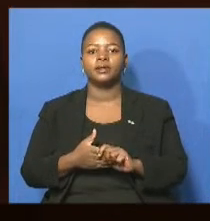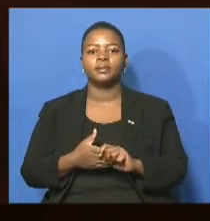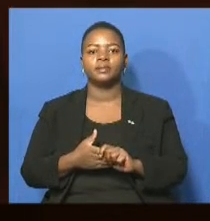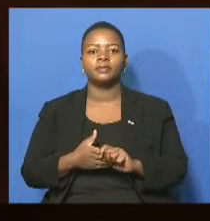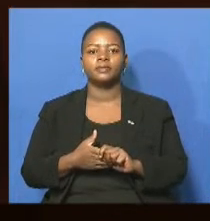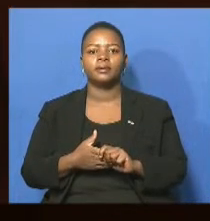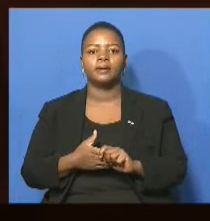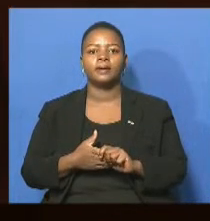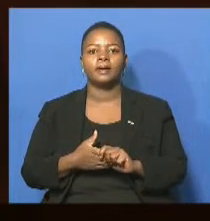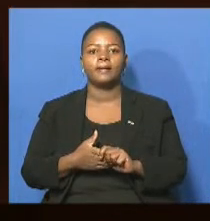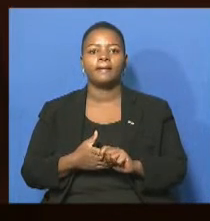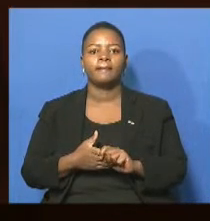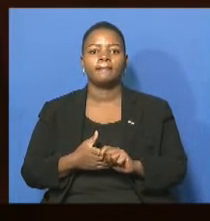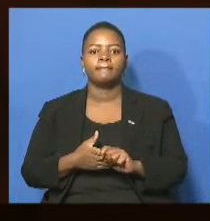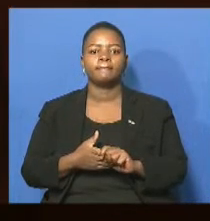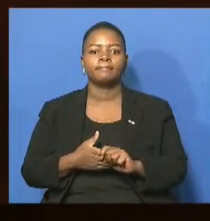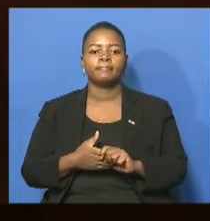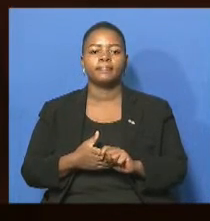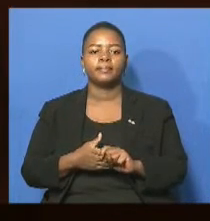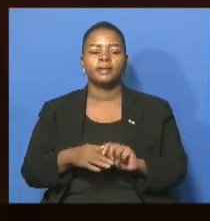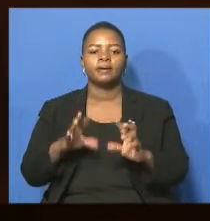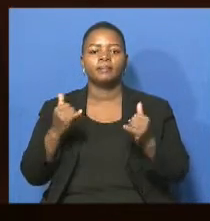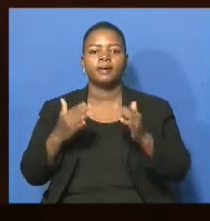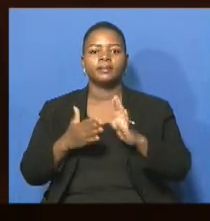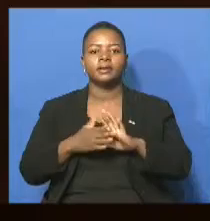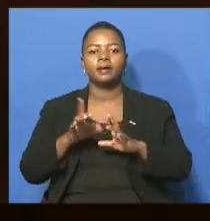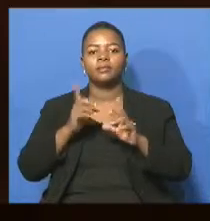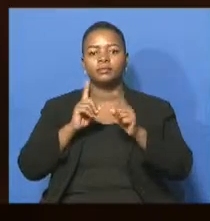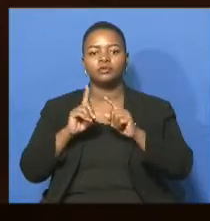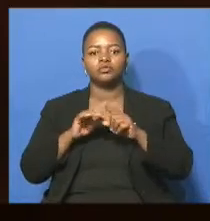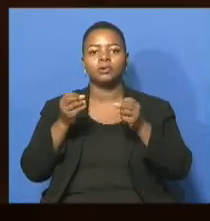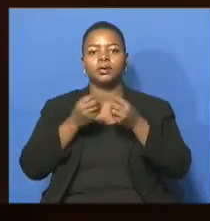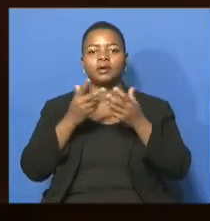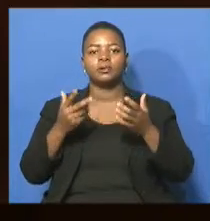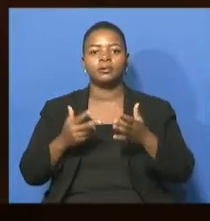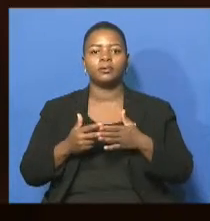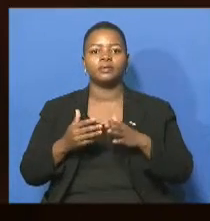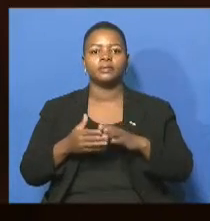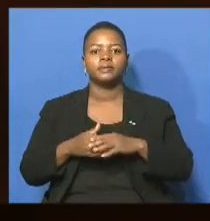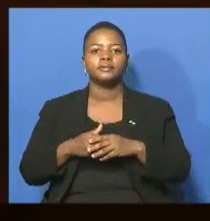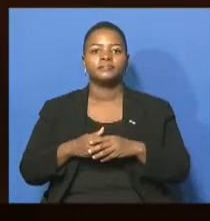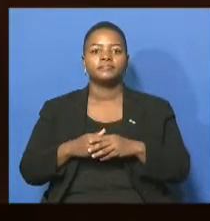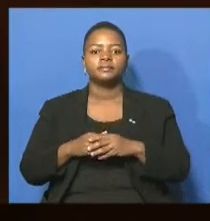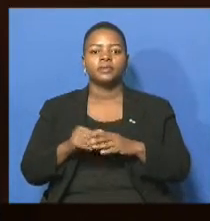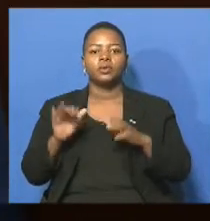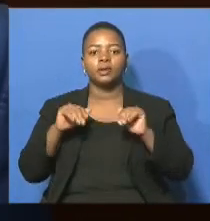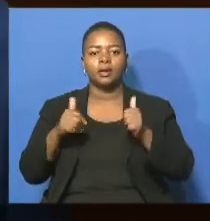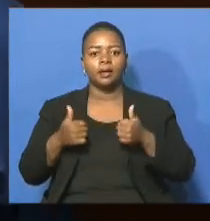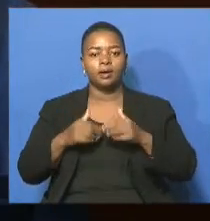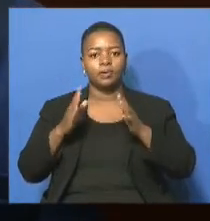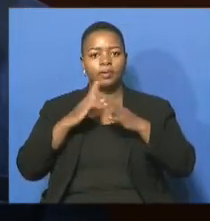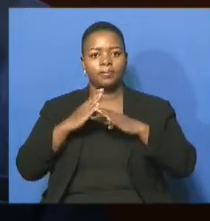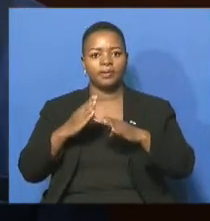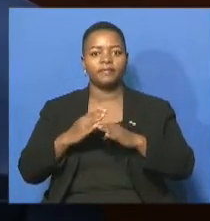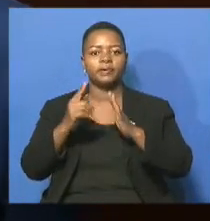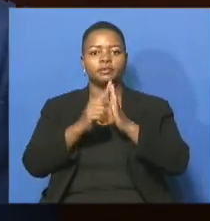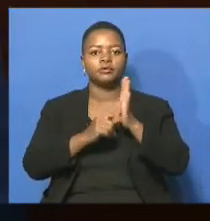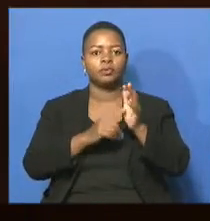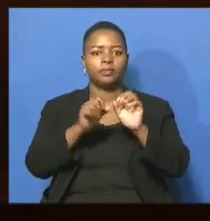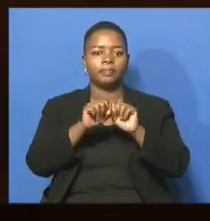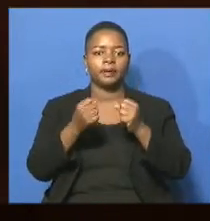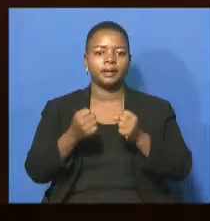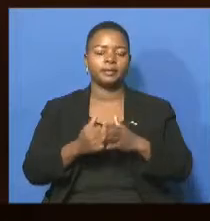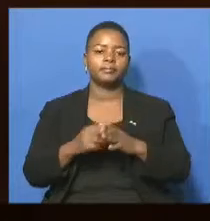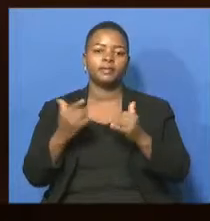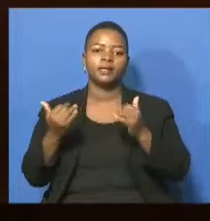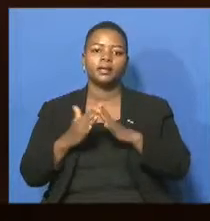I think we are going to discuss this afternoon a lot about the involvement of the public in the fight against crime. We